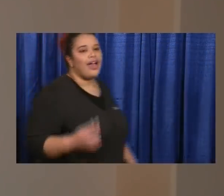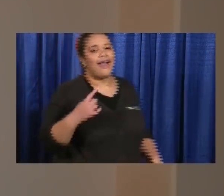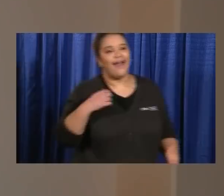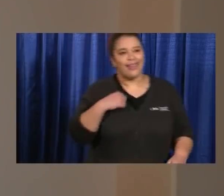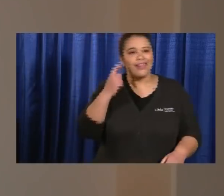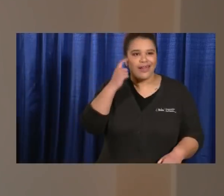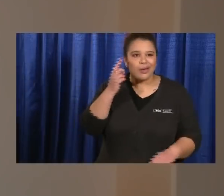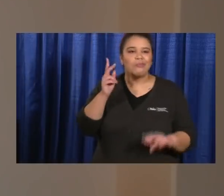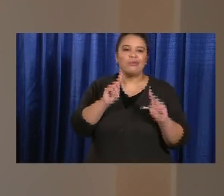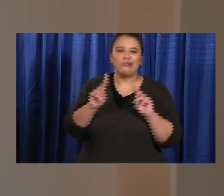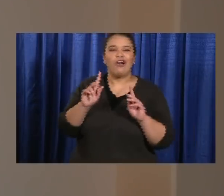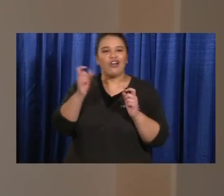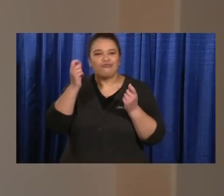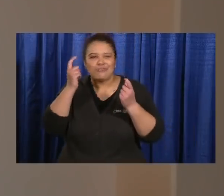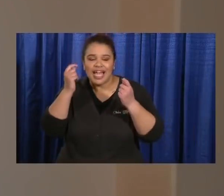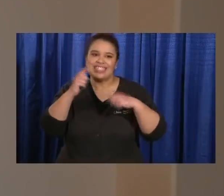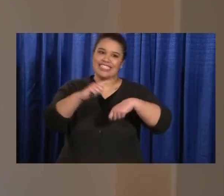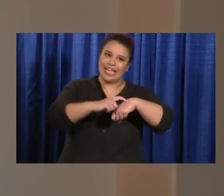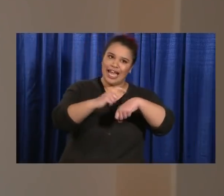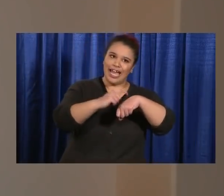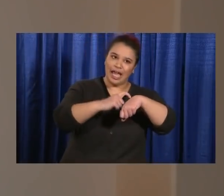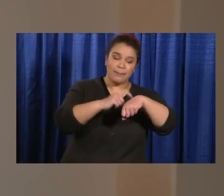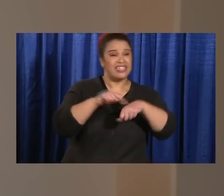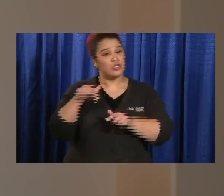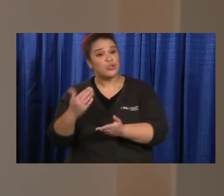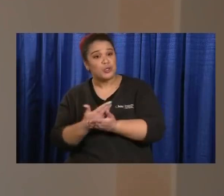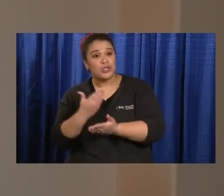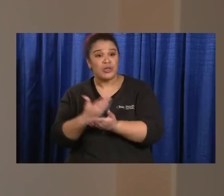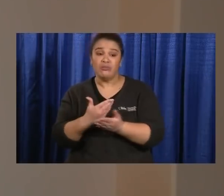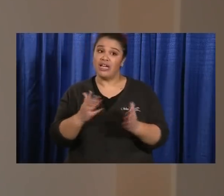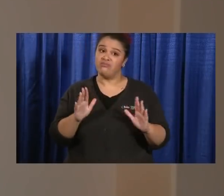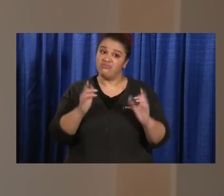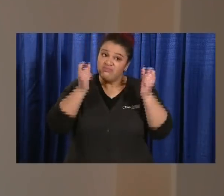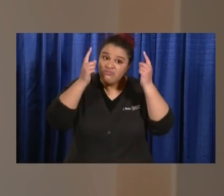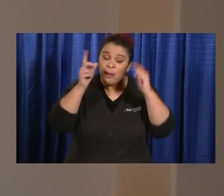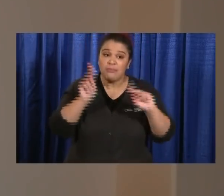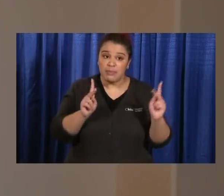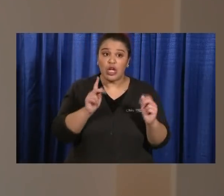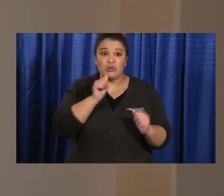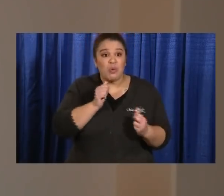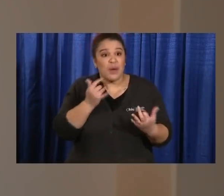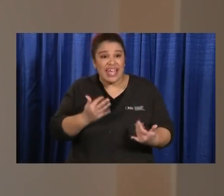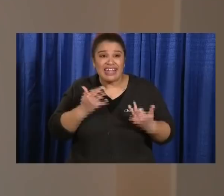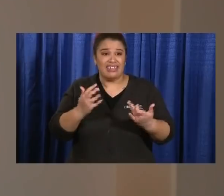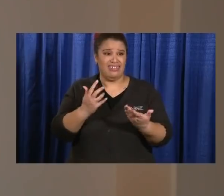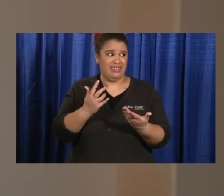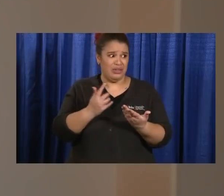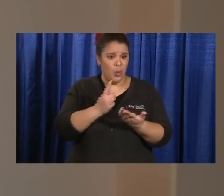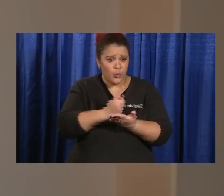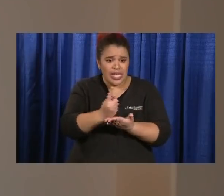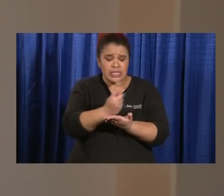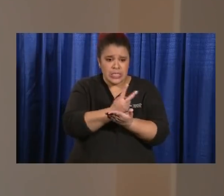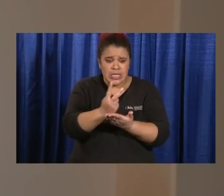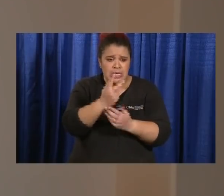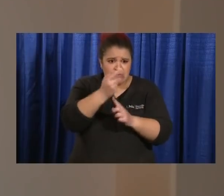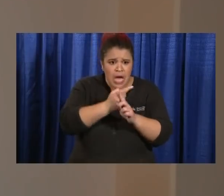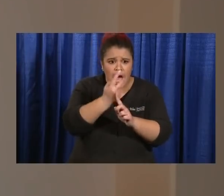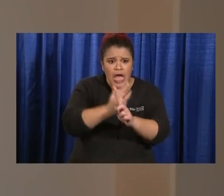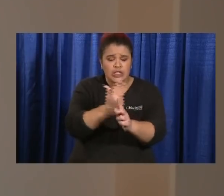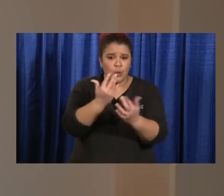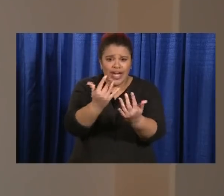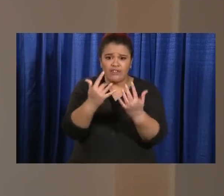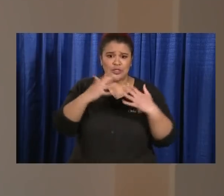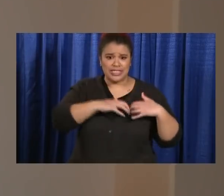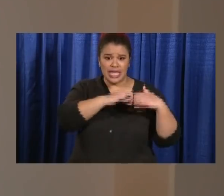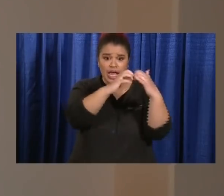goes on, people are still waiting. If we're talking about months to get this new system put up, or even weeks to get some of the other changes that could be handled by